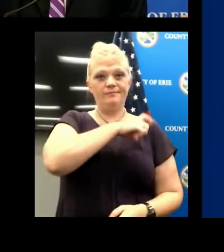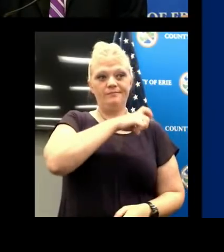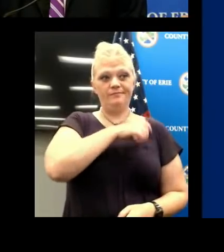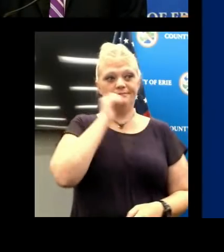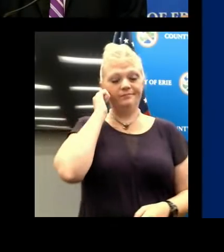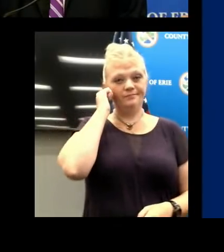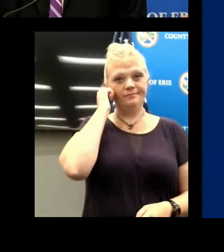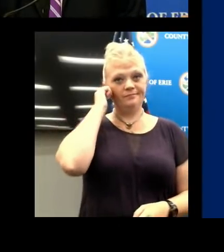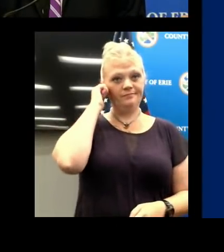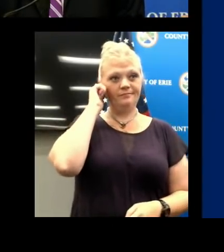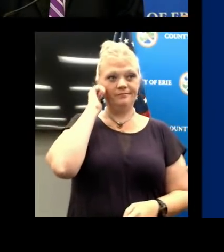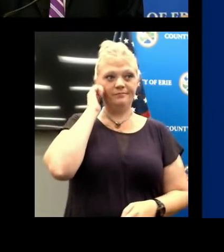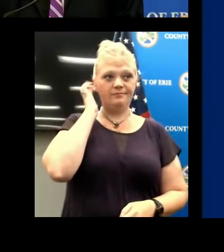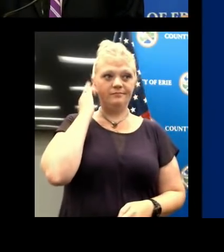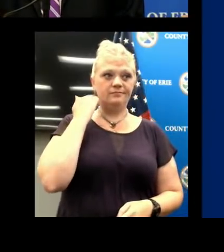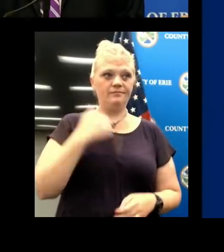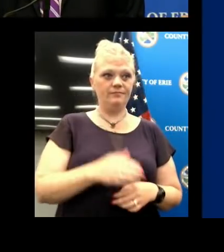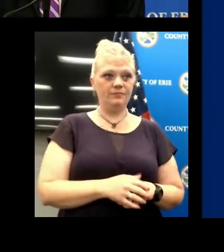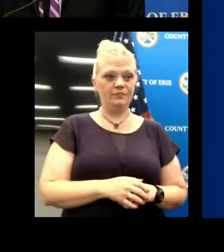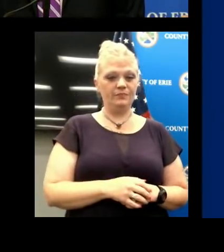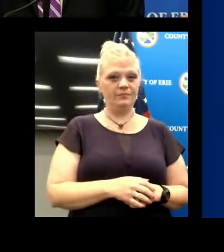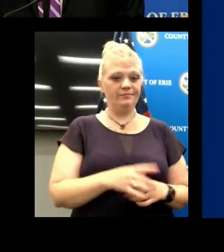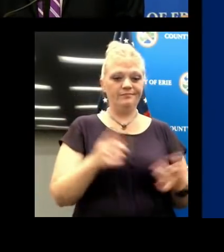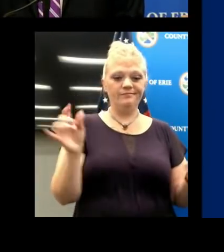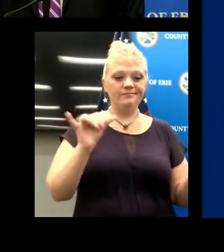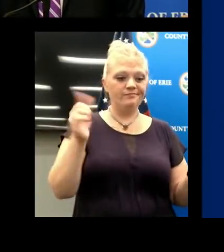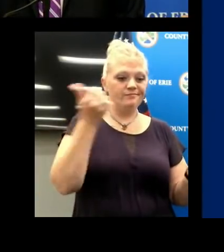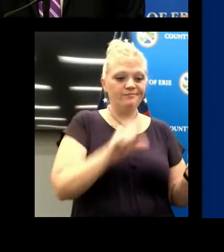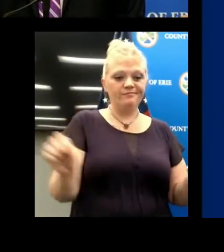for doing that. It's just like any